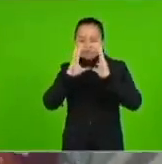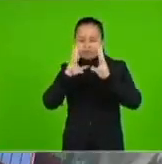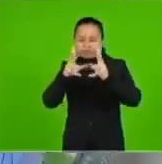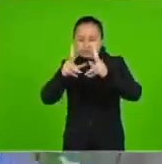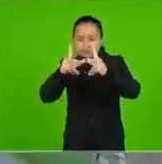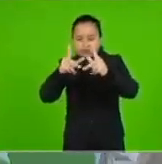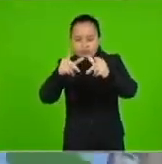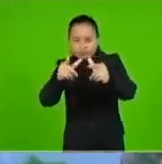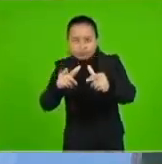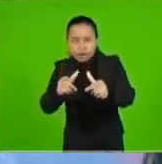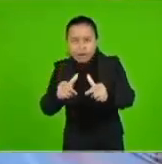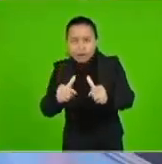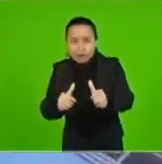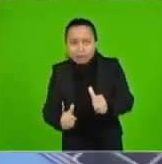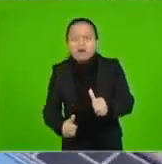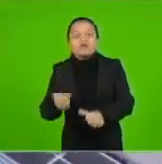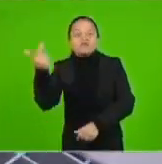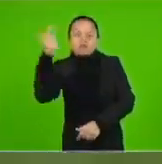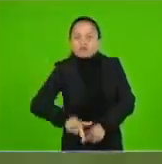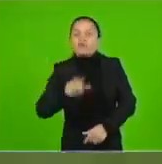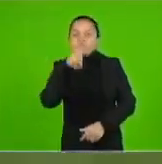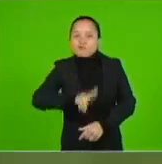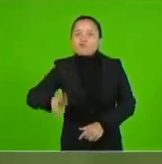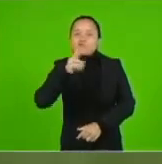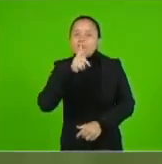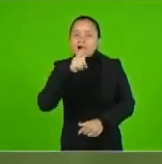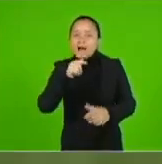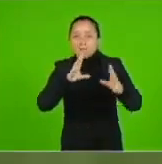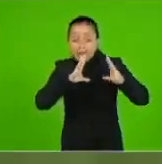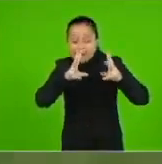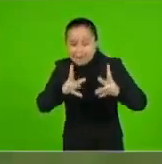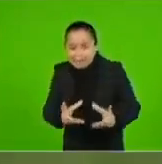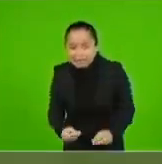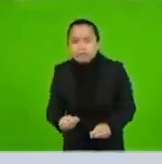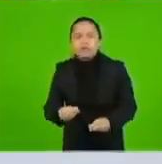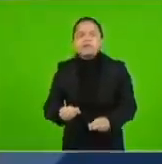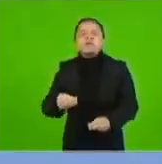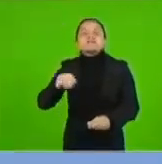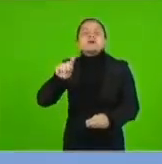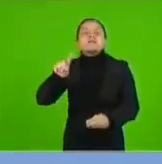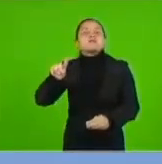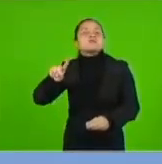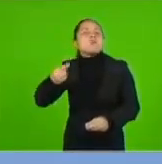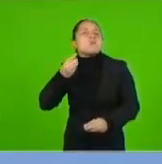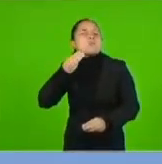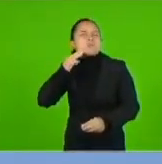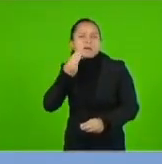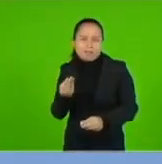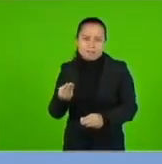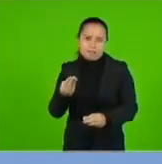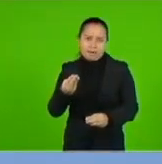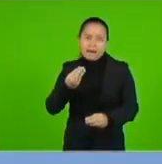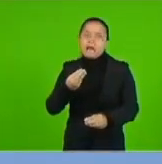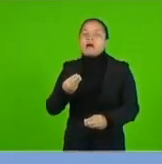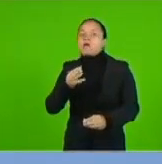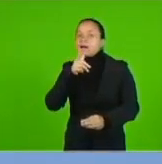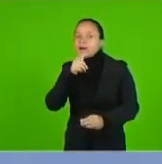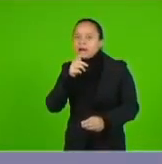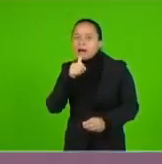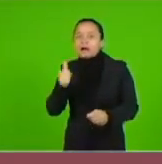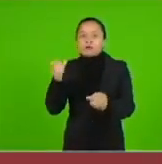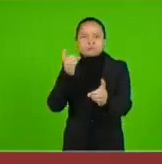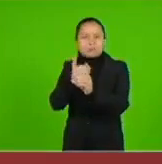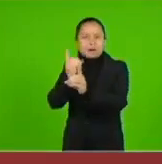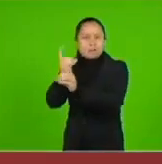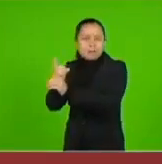take reuse most than 80% of the water in the seminar